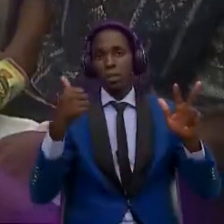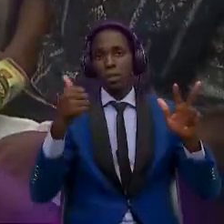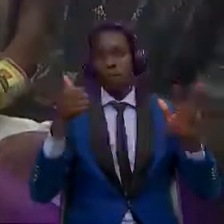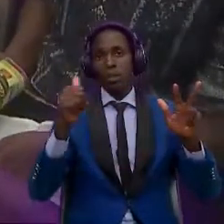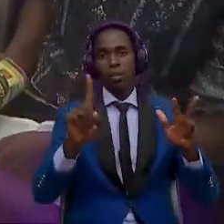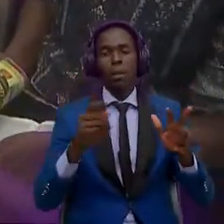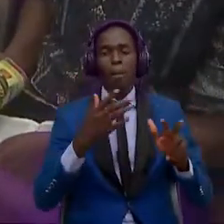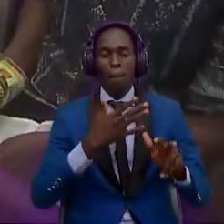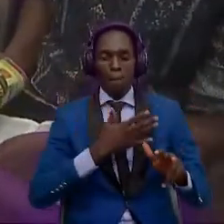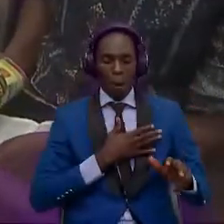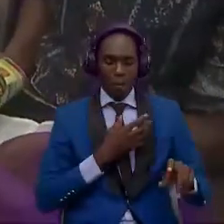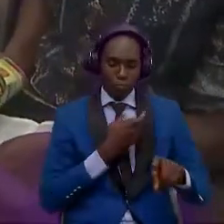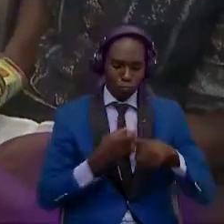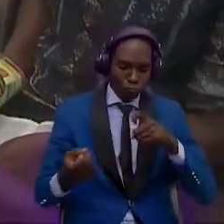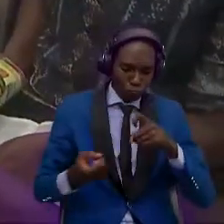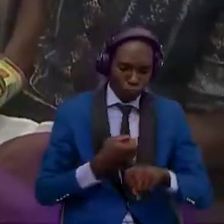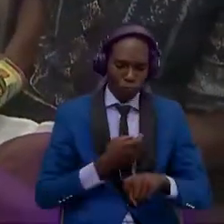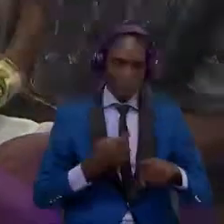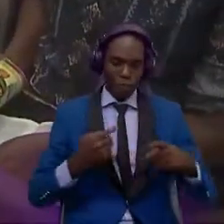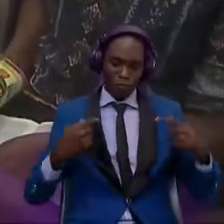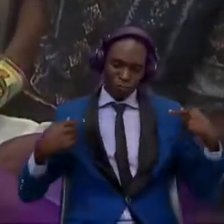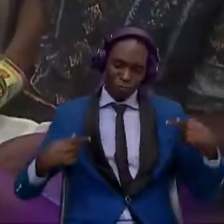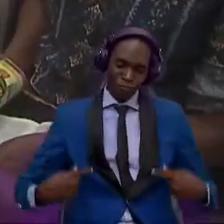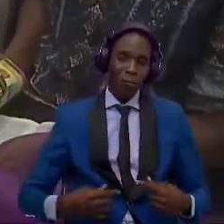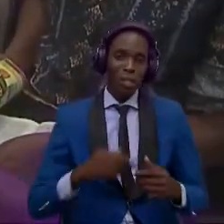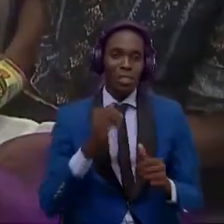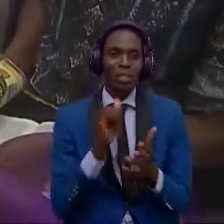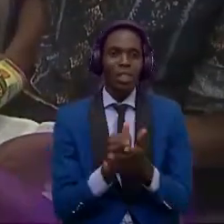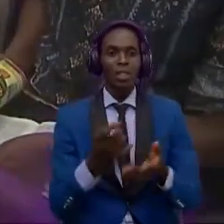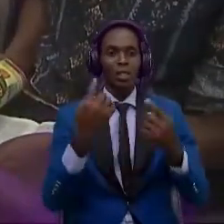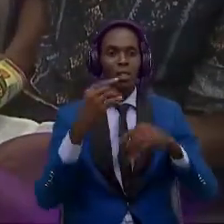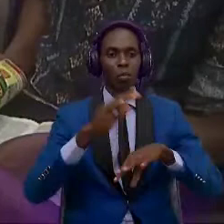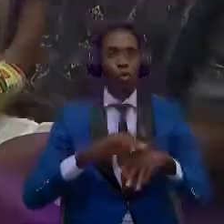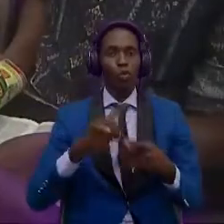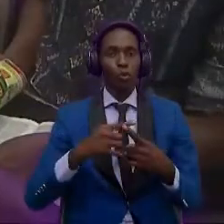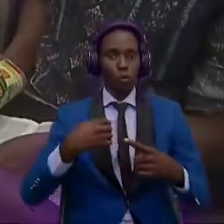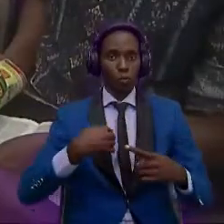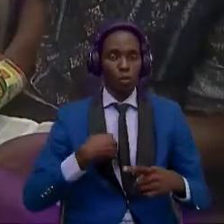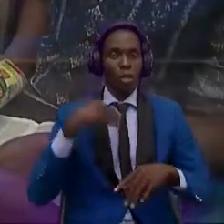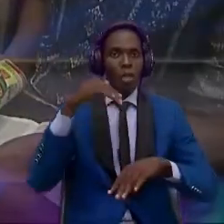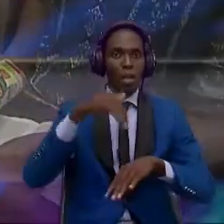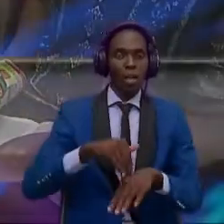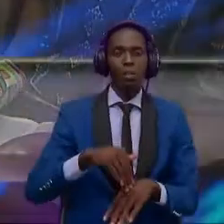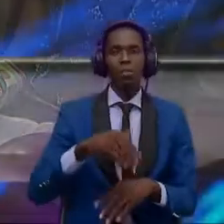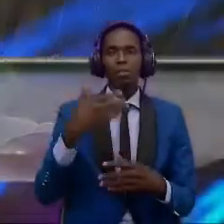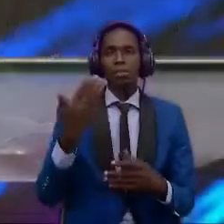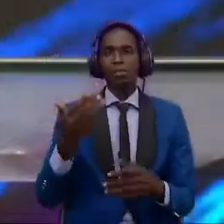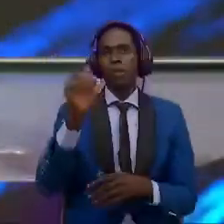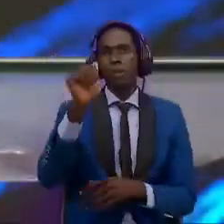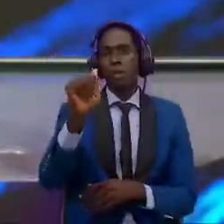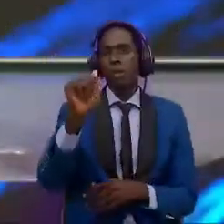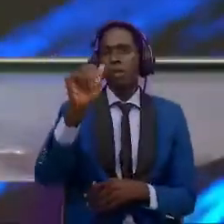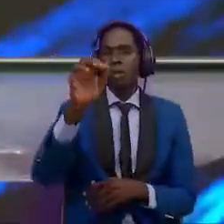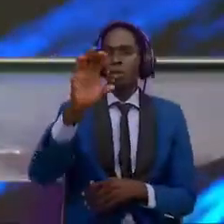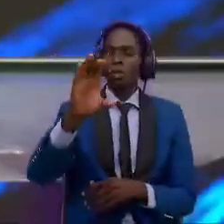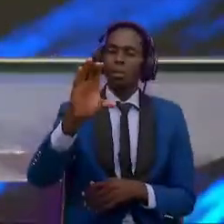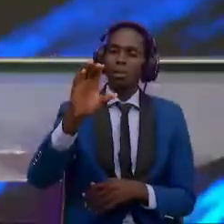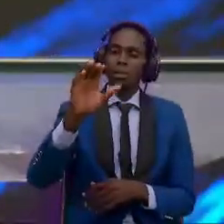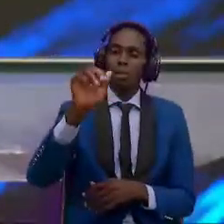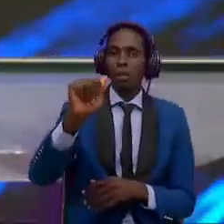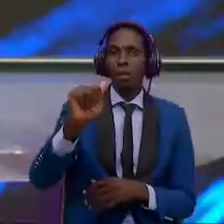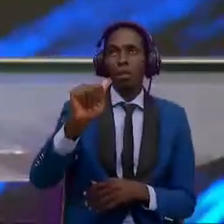which came unto me at Antioch, at Iconium, at Lystra, what